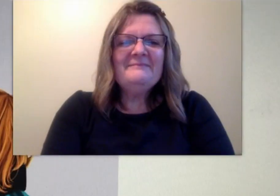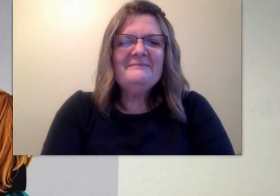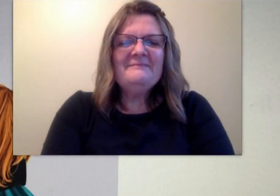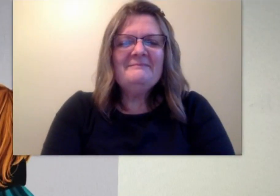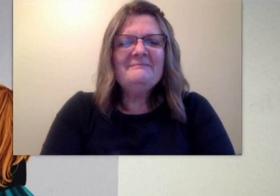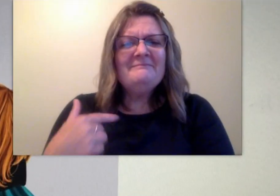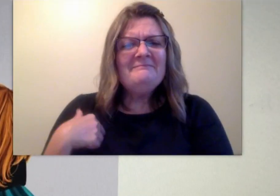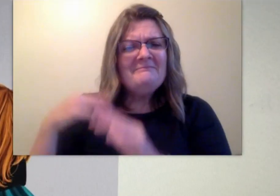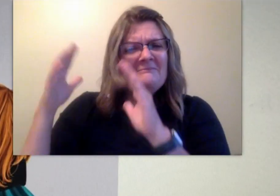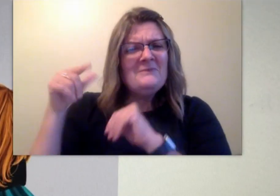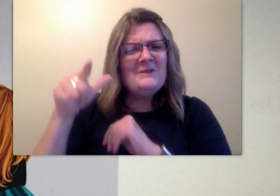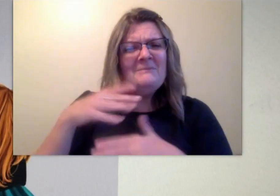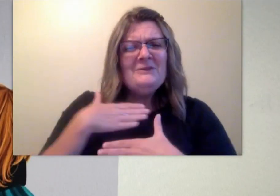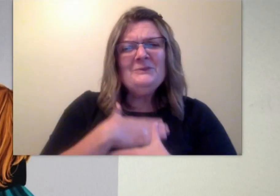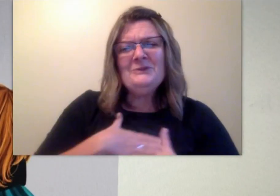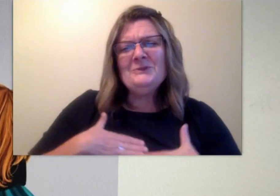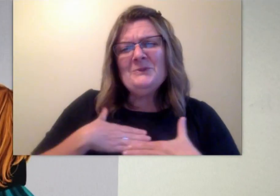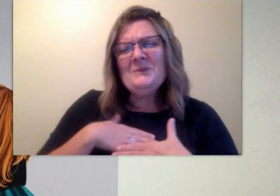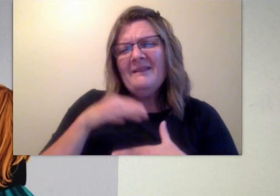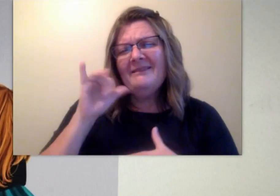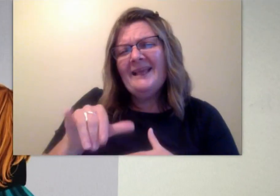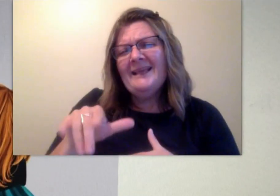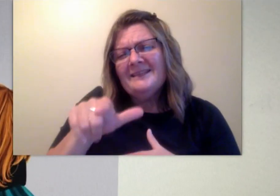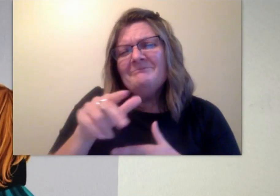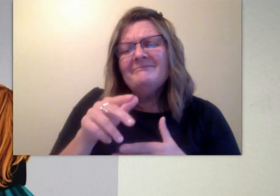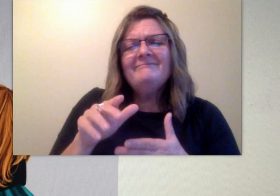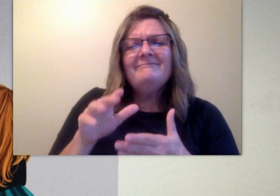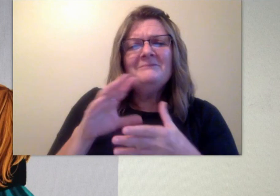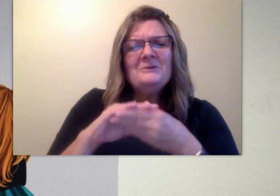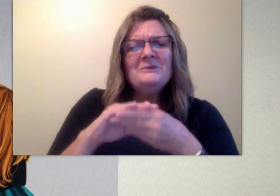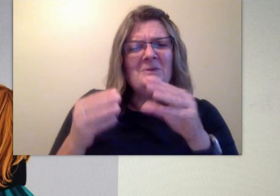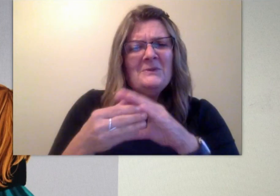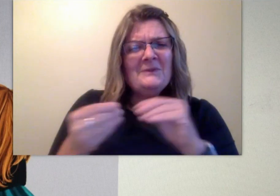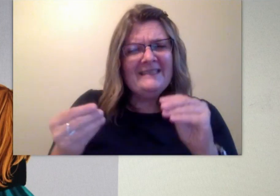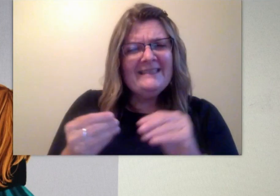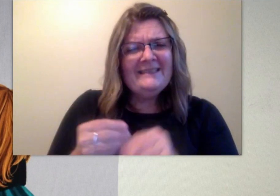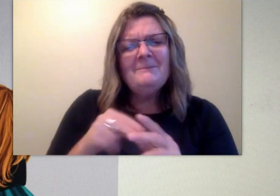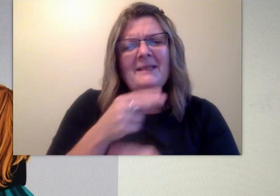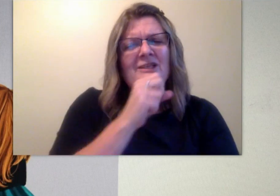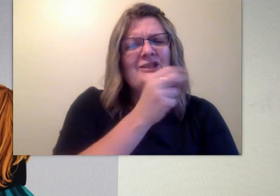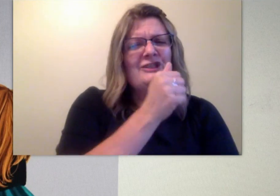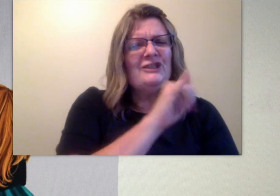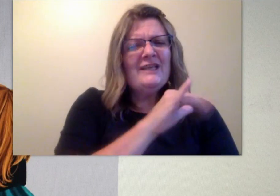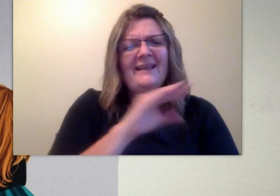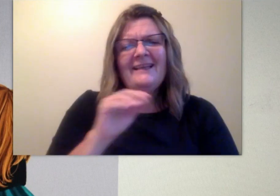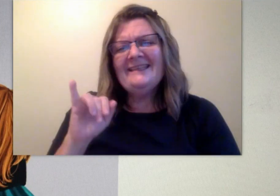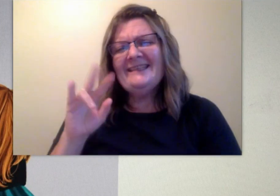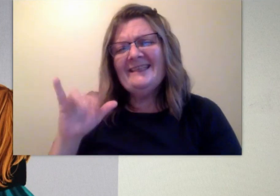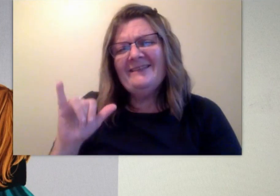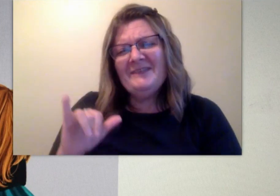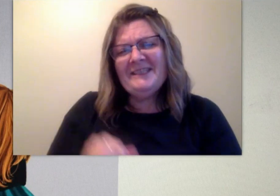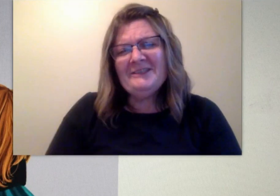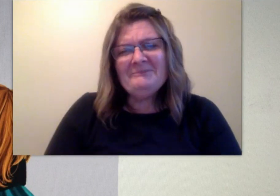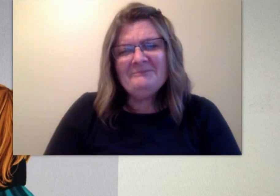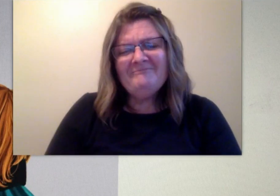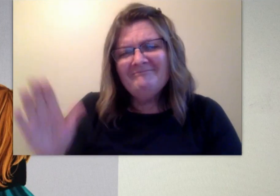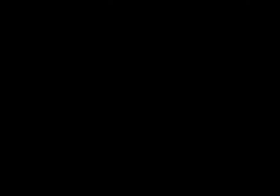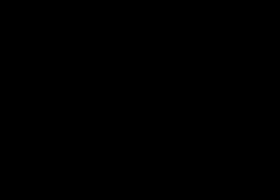I hope you enjoyed this story about Shay and Ivy. Bye-bye.